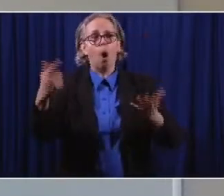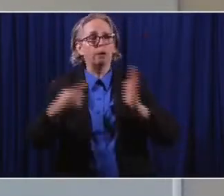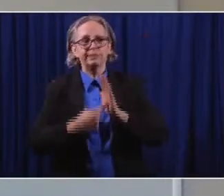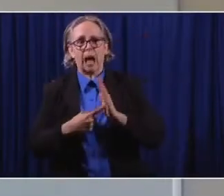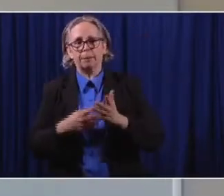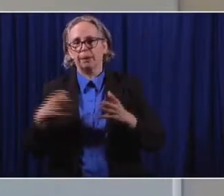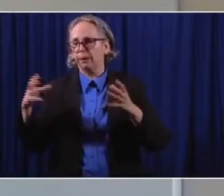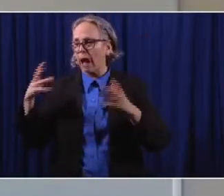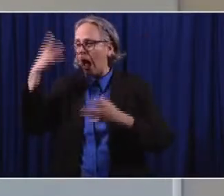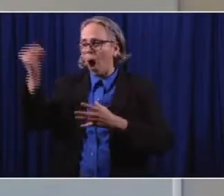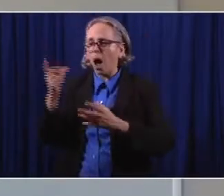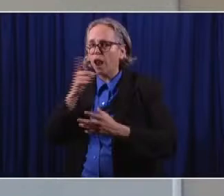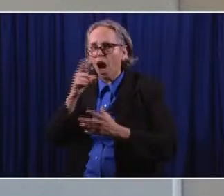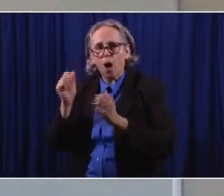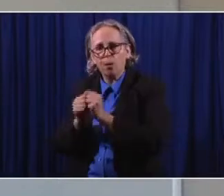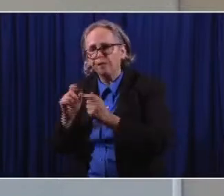gathering,